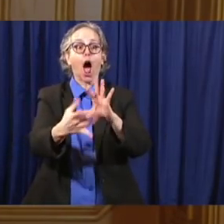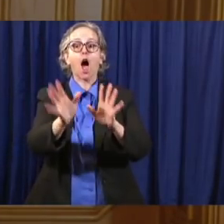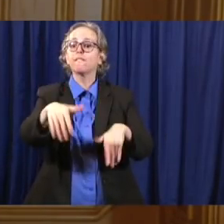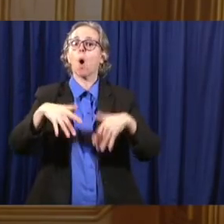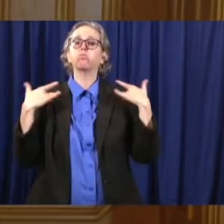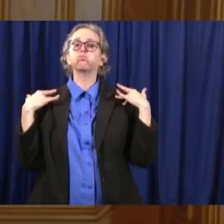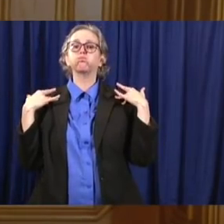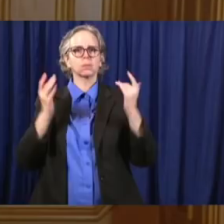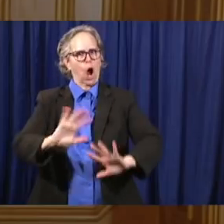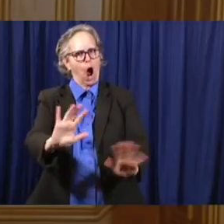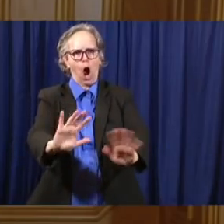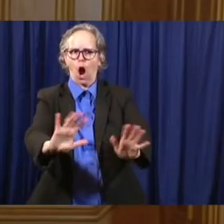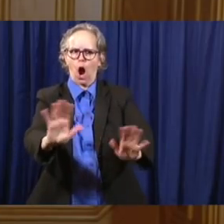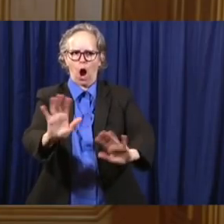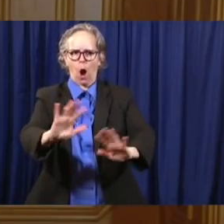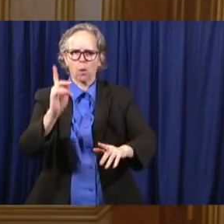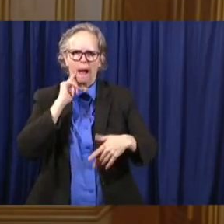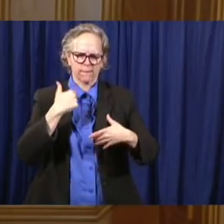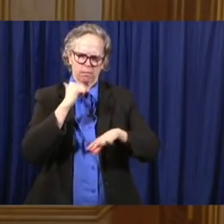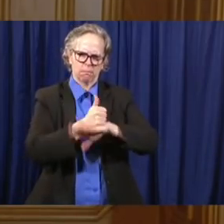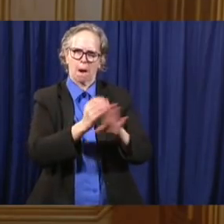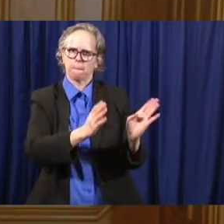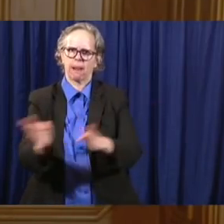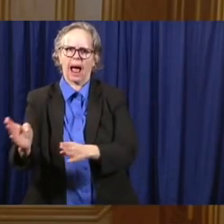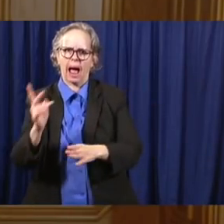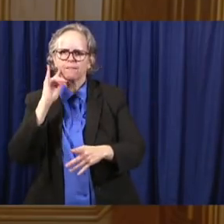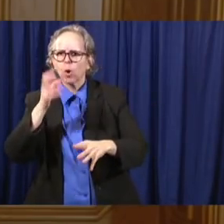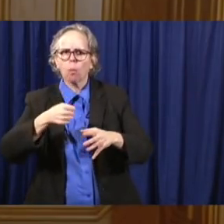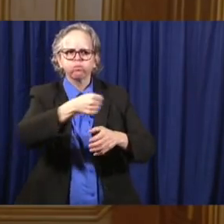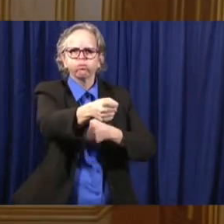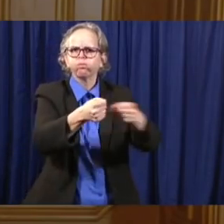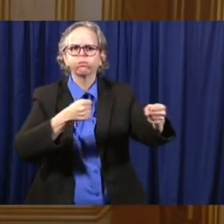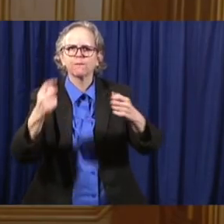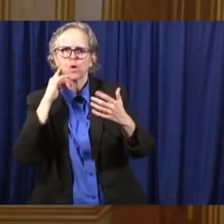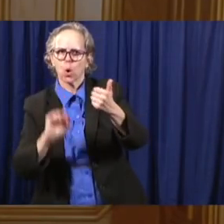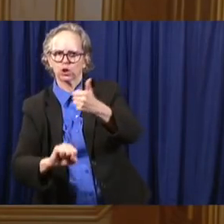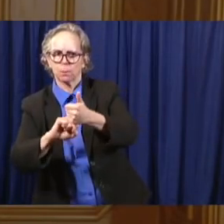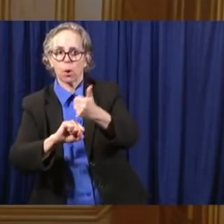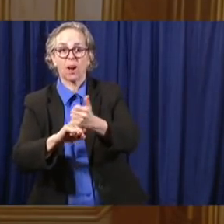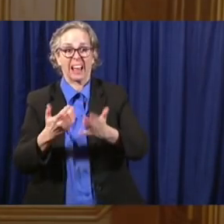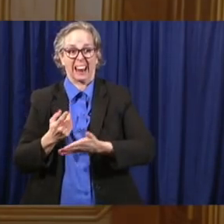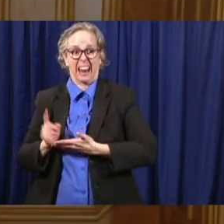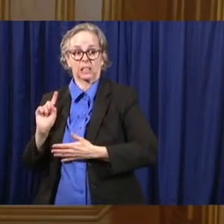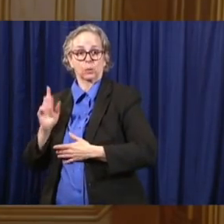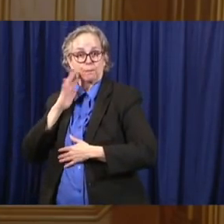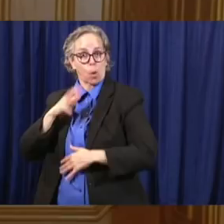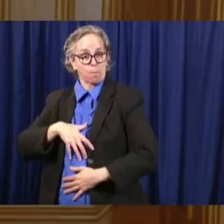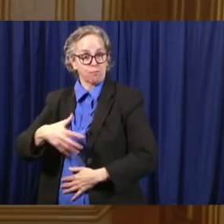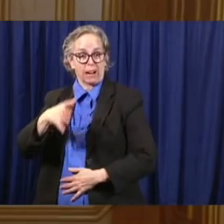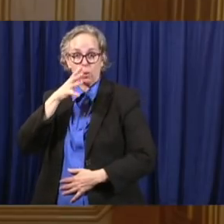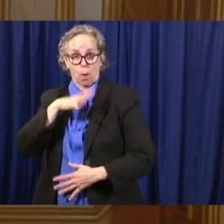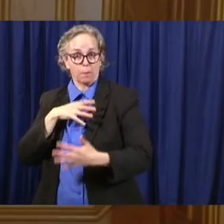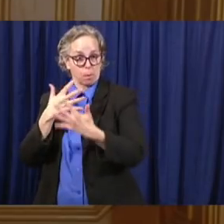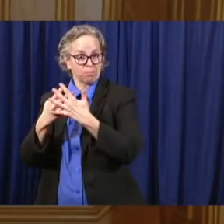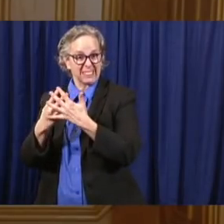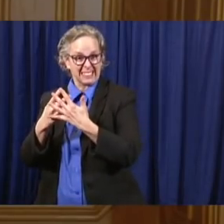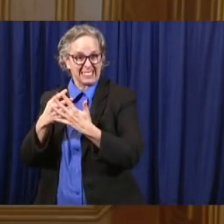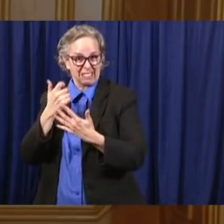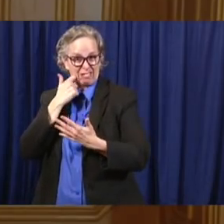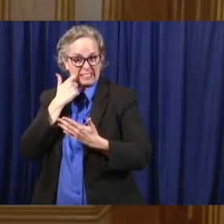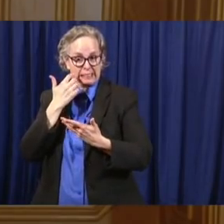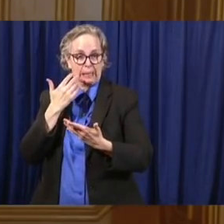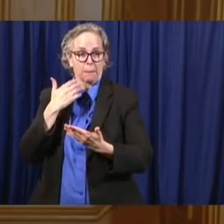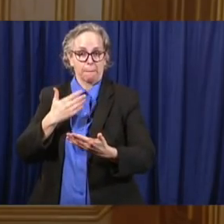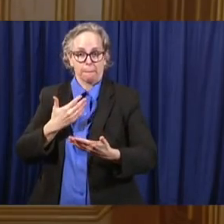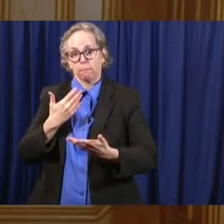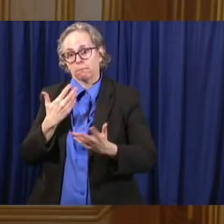Last week we talked about the pregnant women, women who had just recently had children, and I've